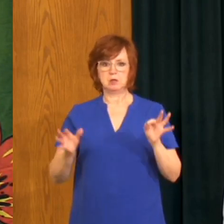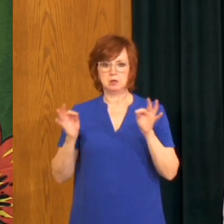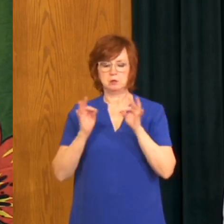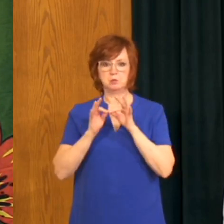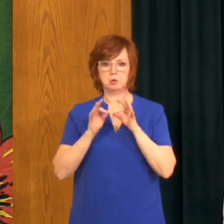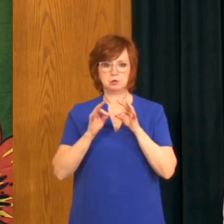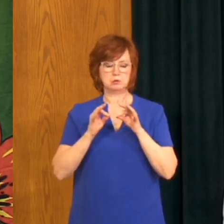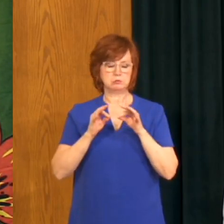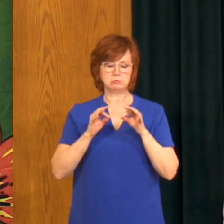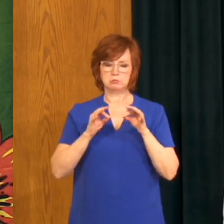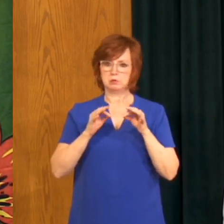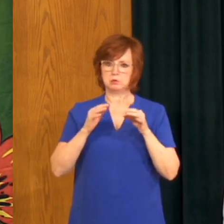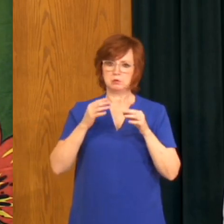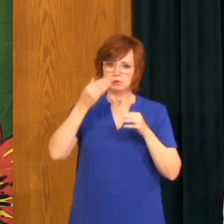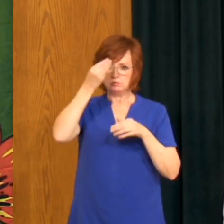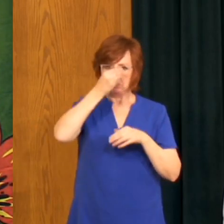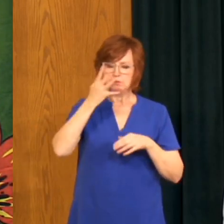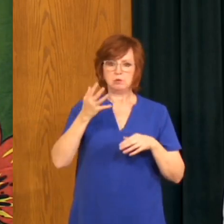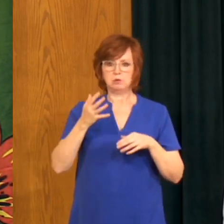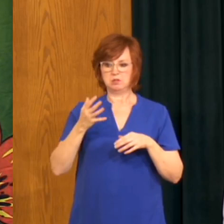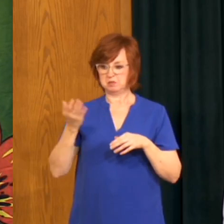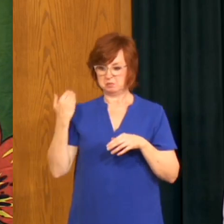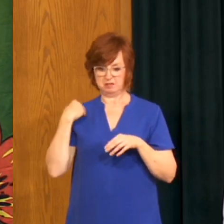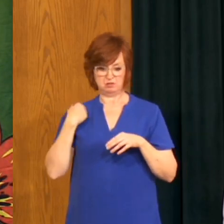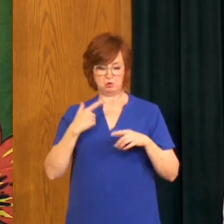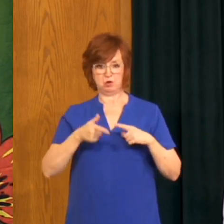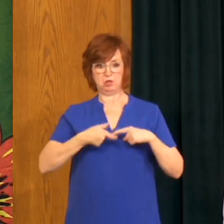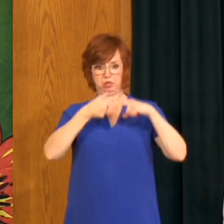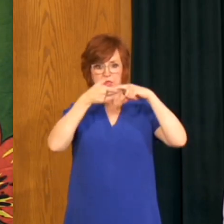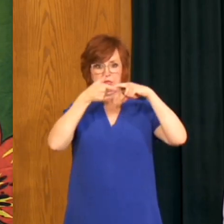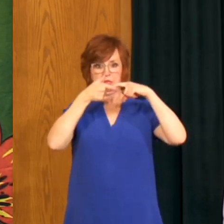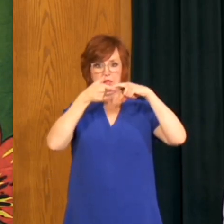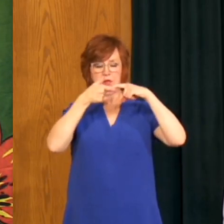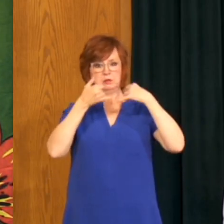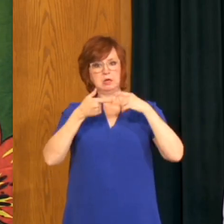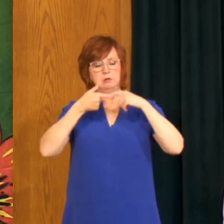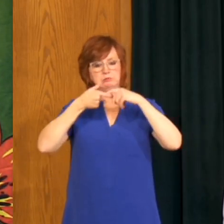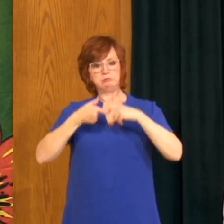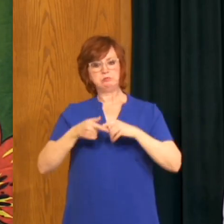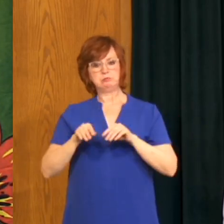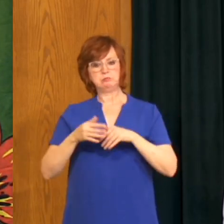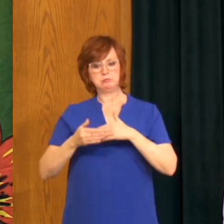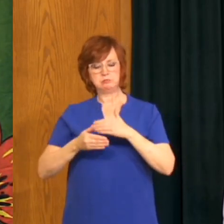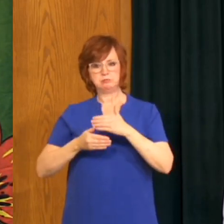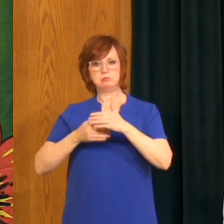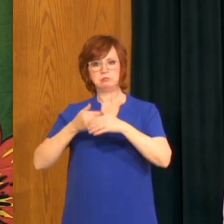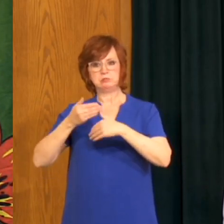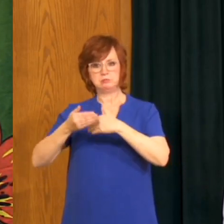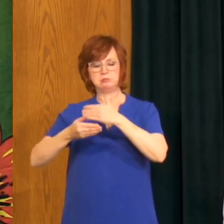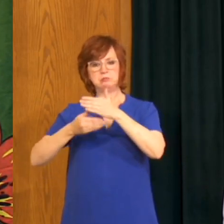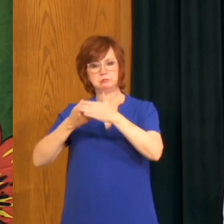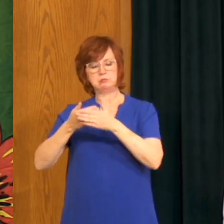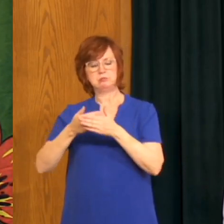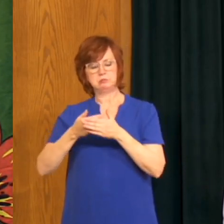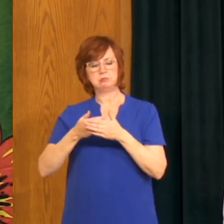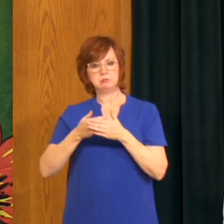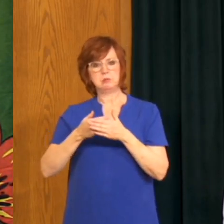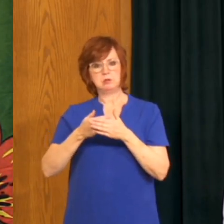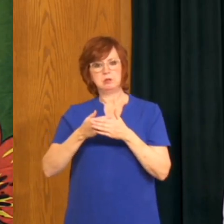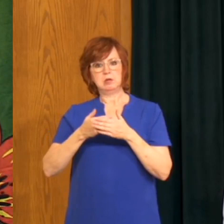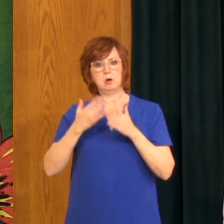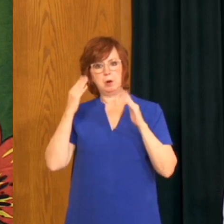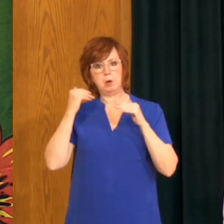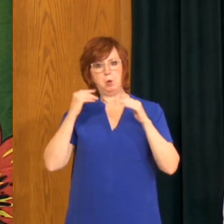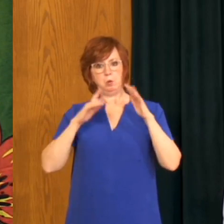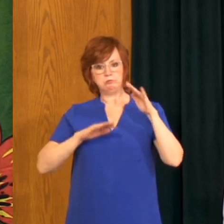the sectors of the economy that had to be slowed during this COVID pandemic, but we are committed to ensuring that we can get back to where we